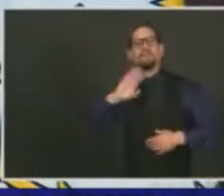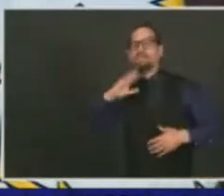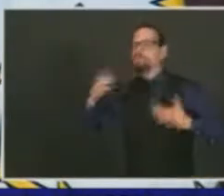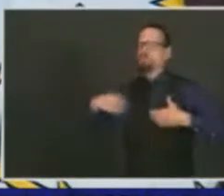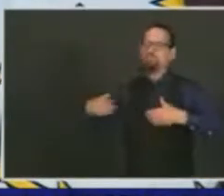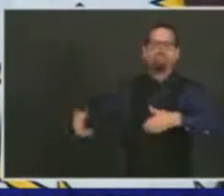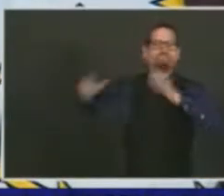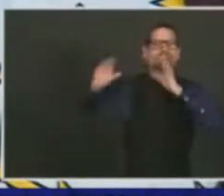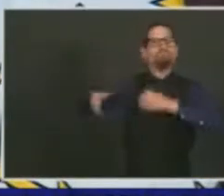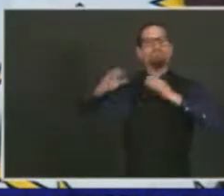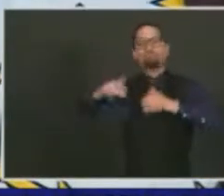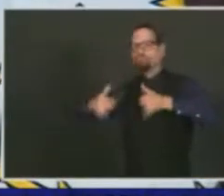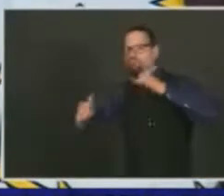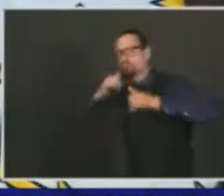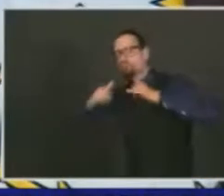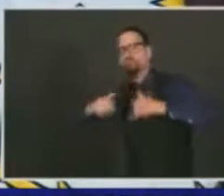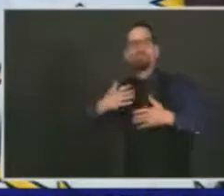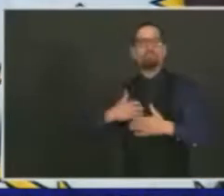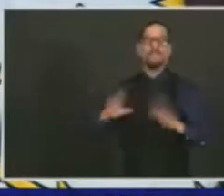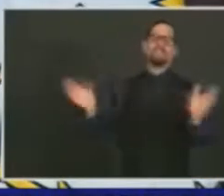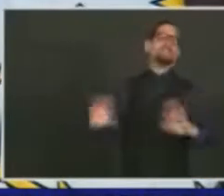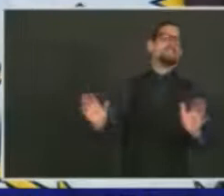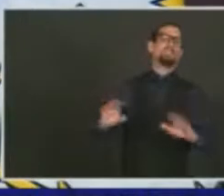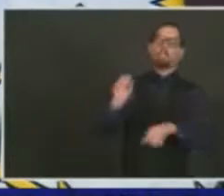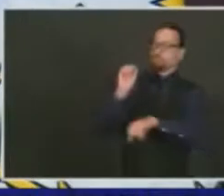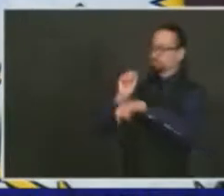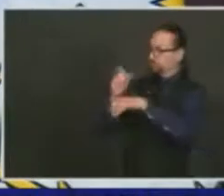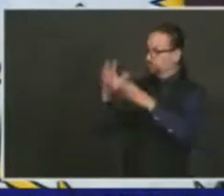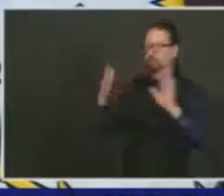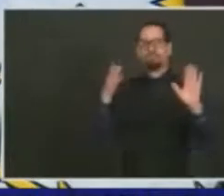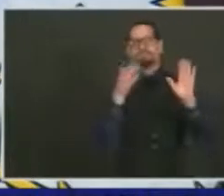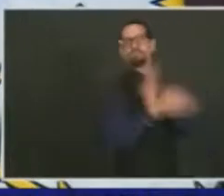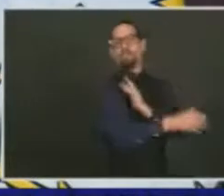You don't need to have 3 play dates in a weekend.